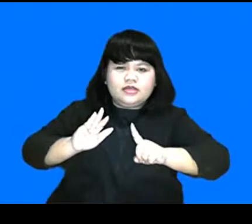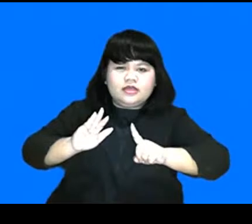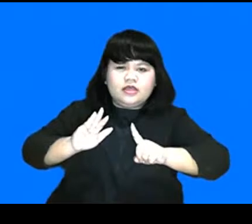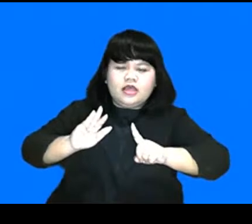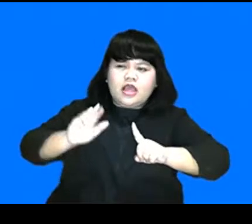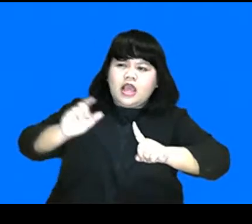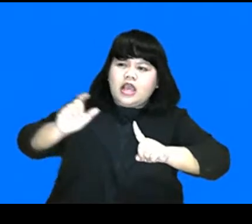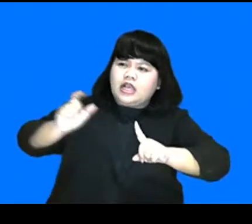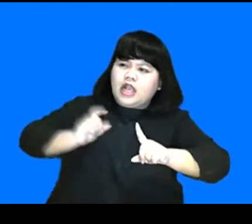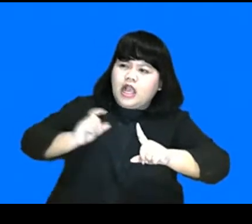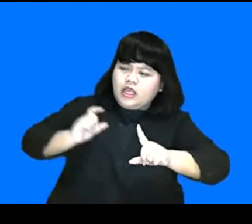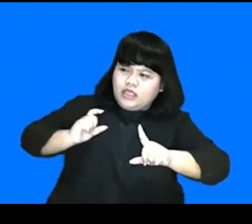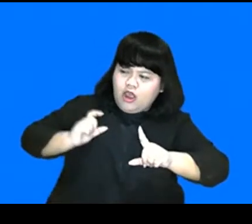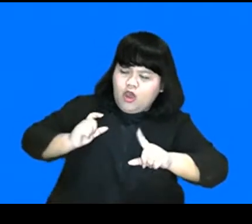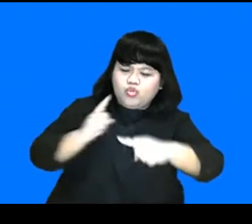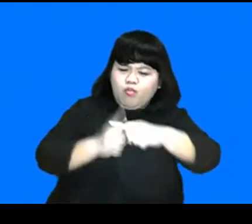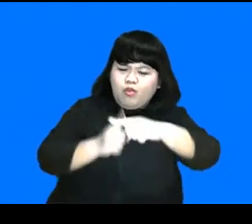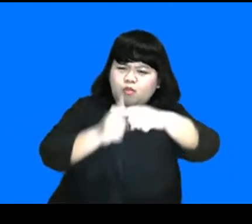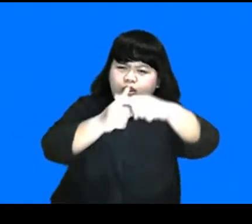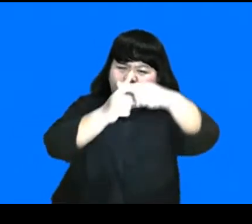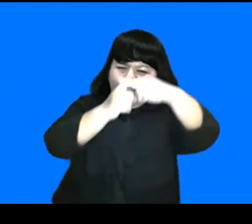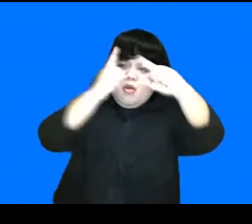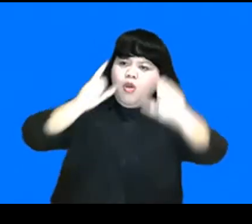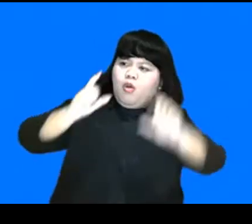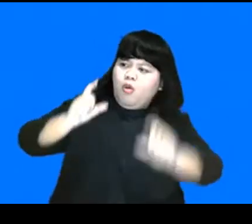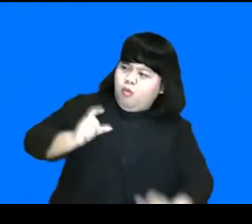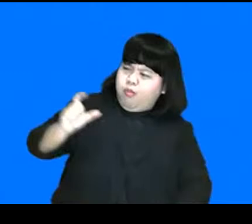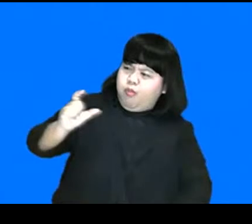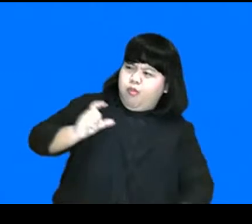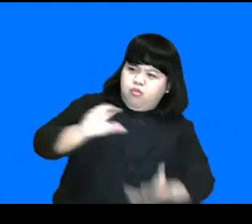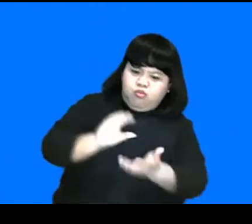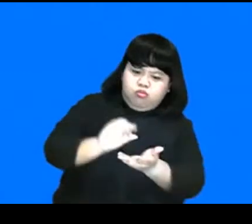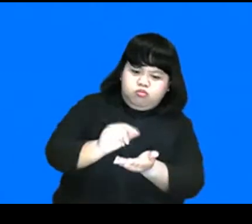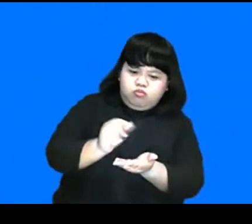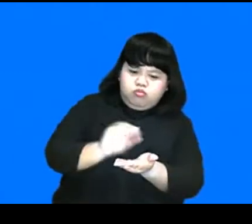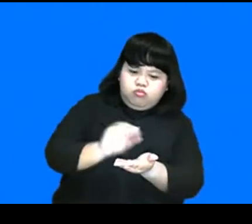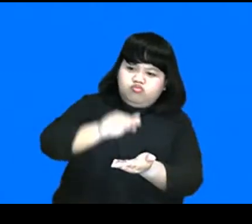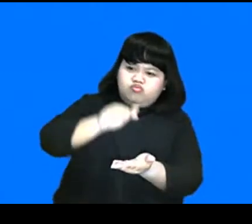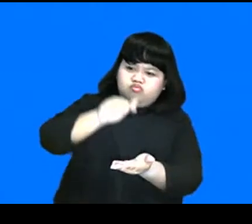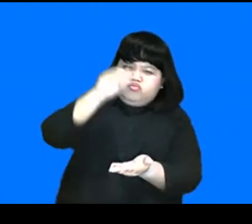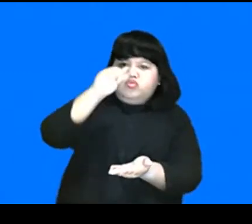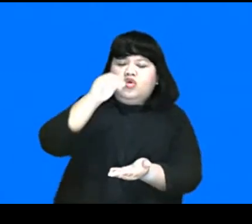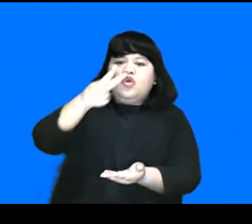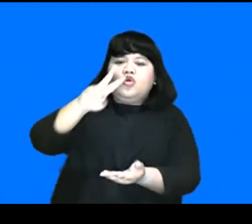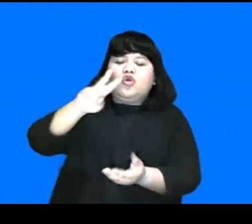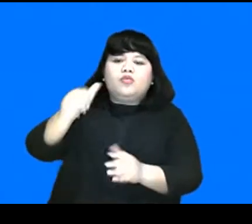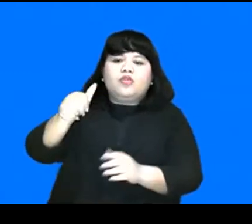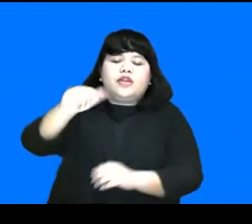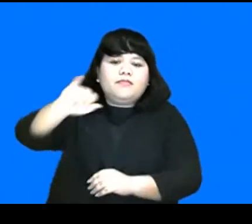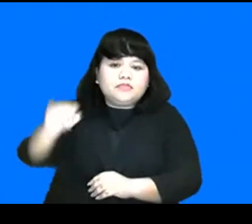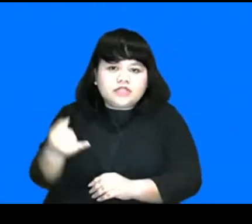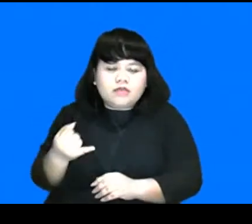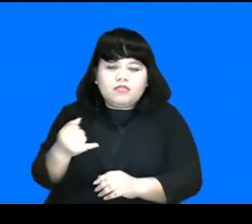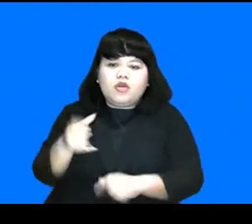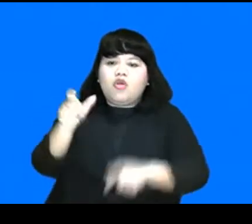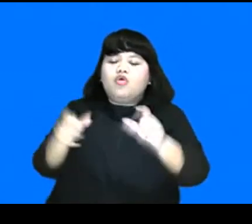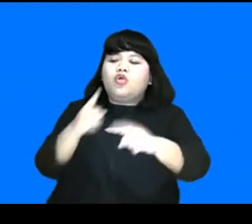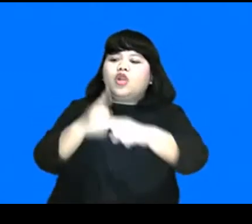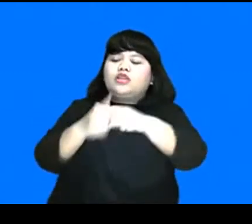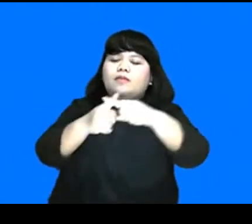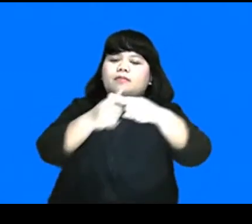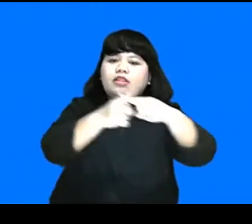every 26 hours. The world is beginning to reach the magnitude of inequalities in